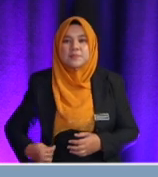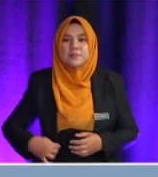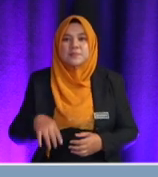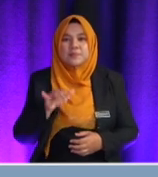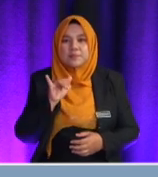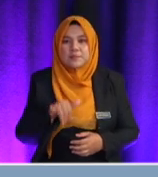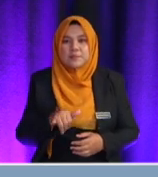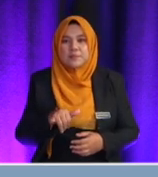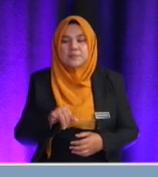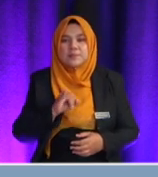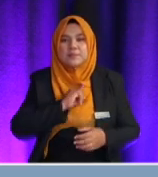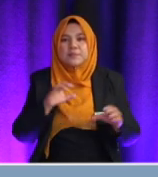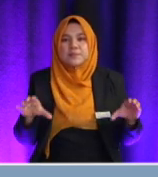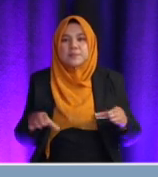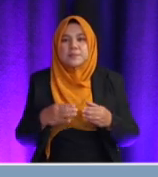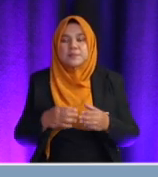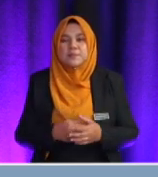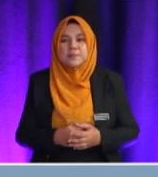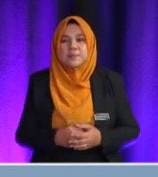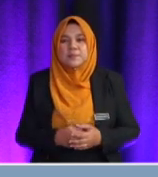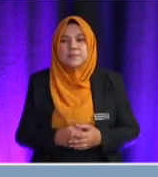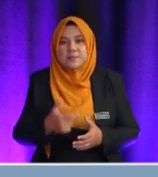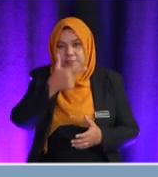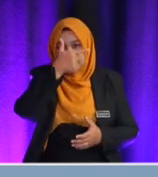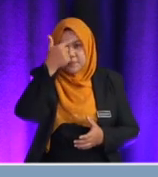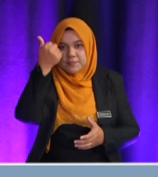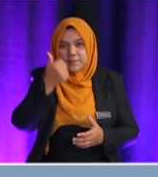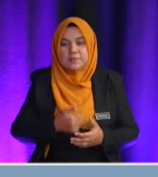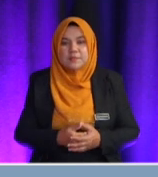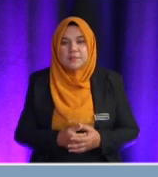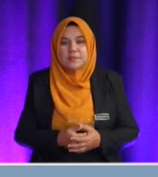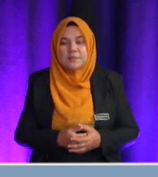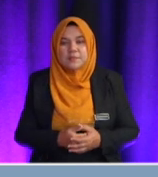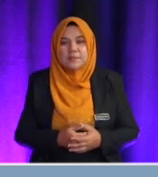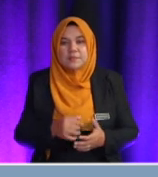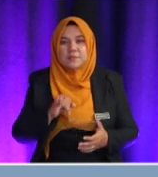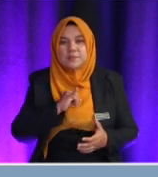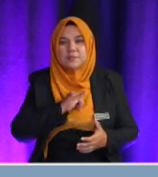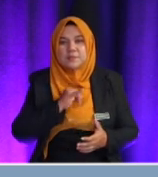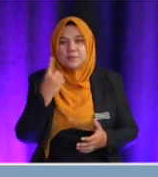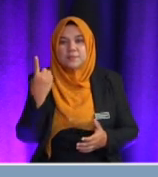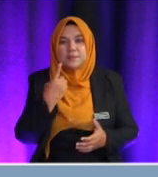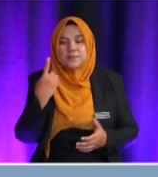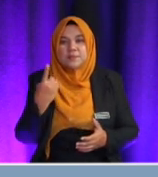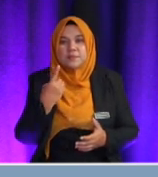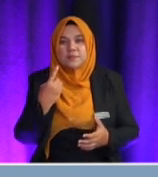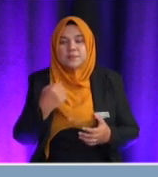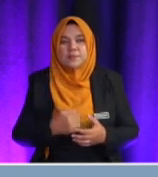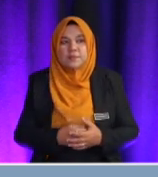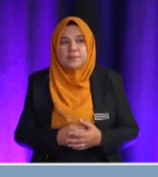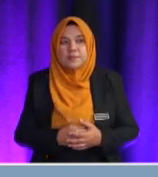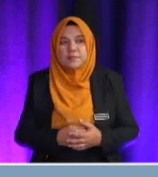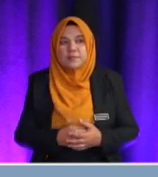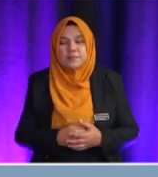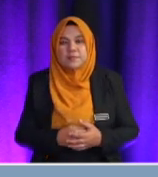Yes, I do. Yes, good. Because mm-hmm. I always jog around my village.